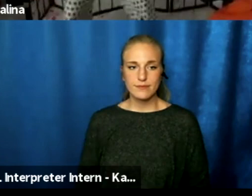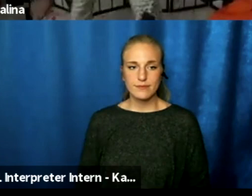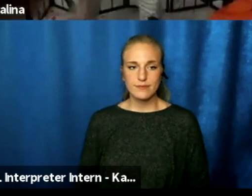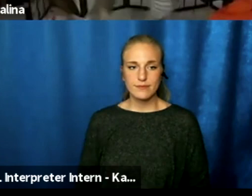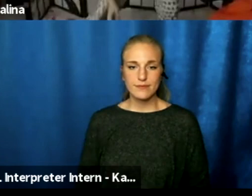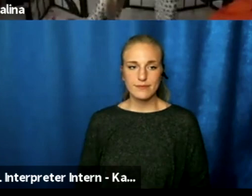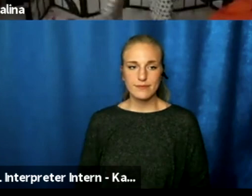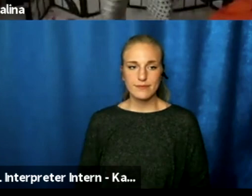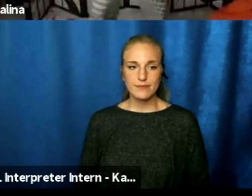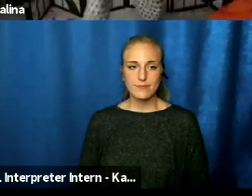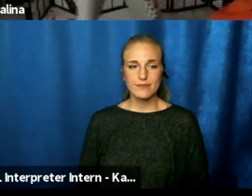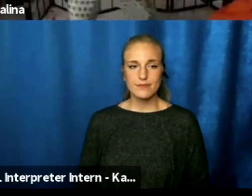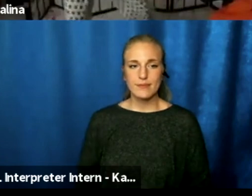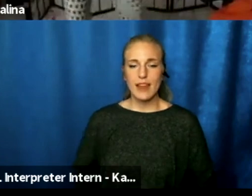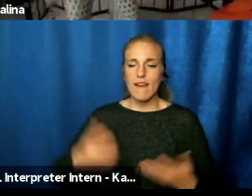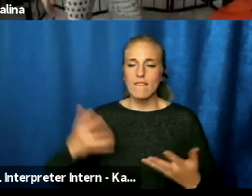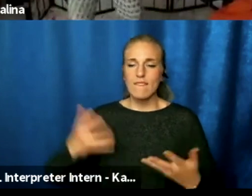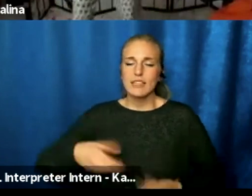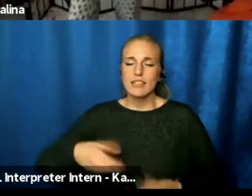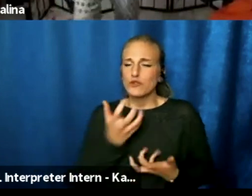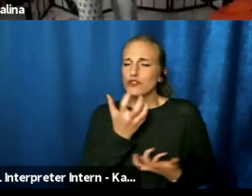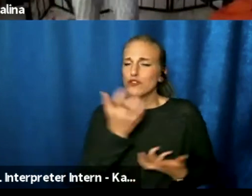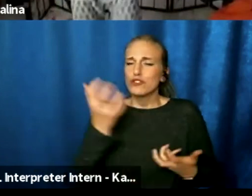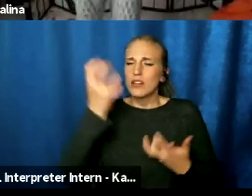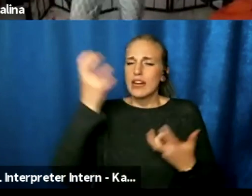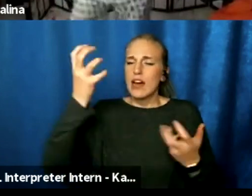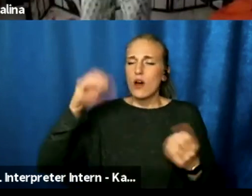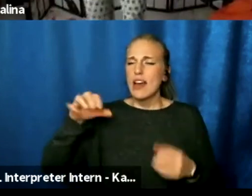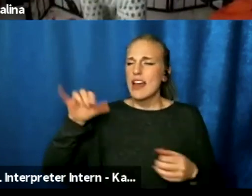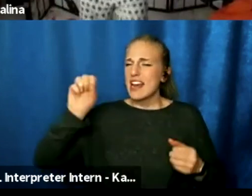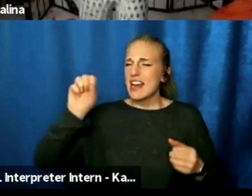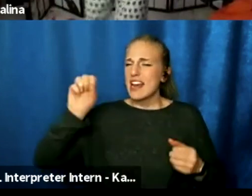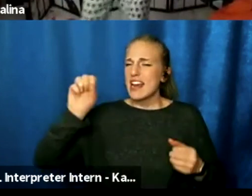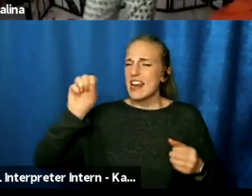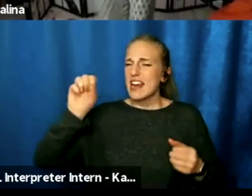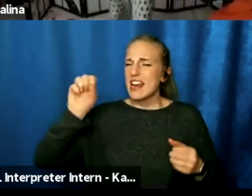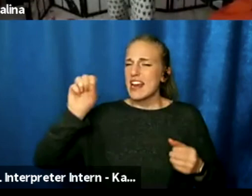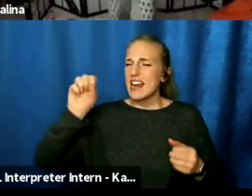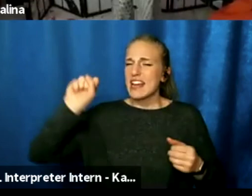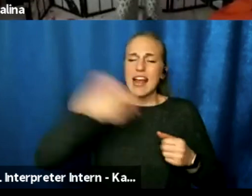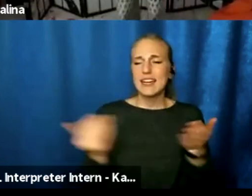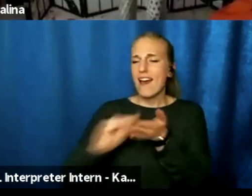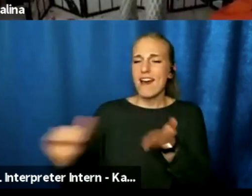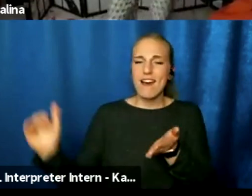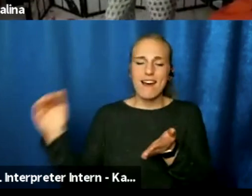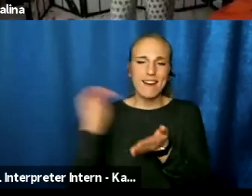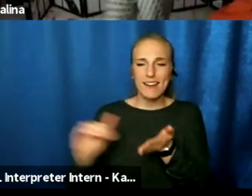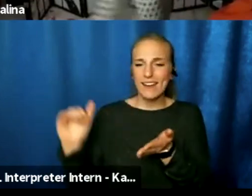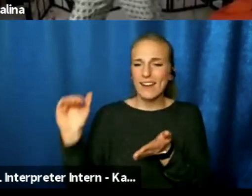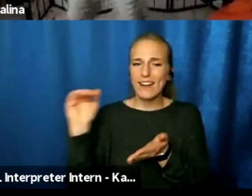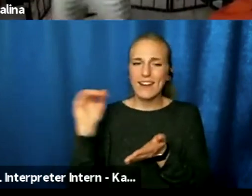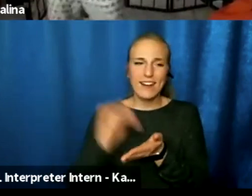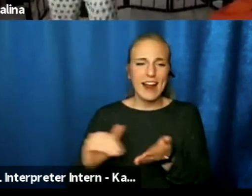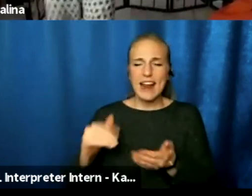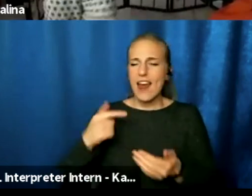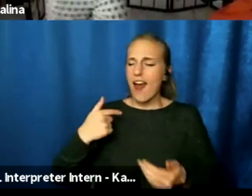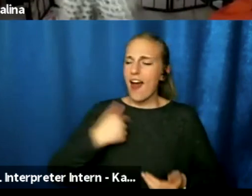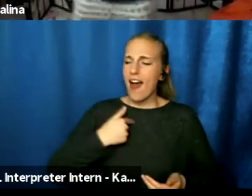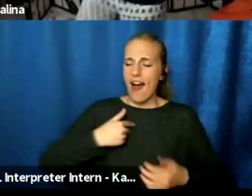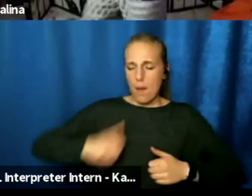I invite you to shout yes over and over. And I am alive. Come off